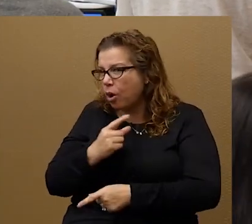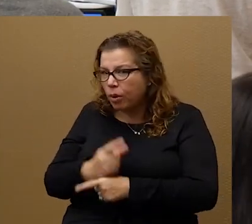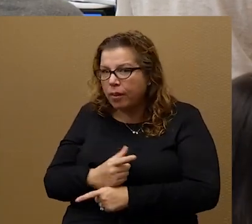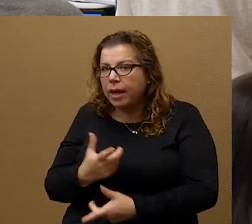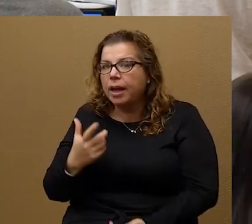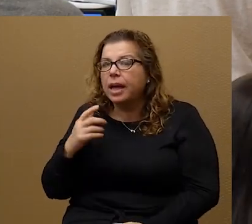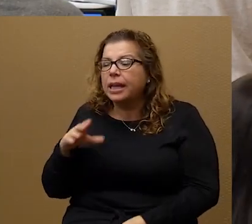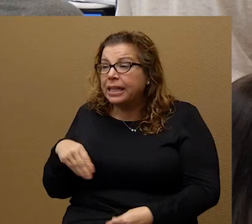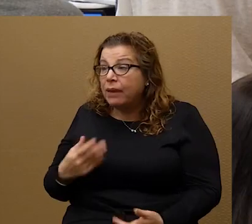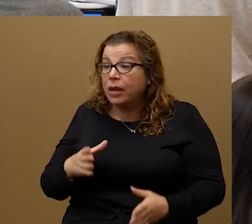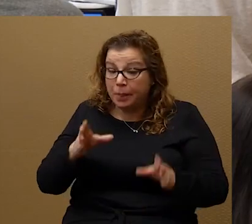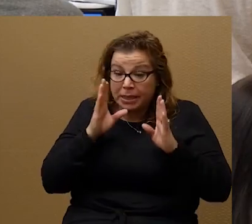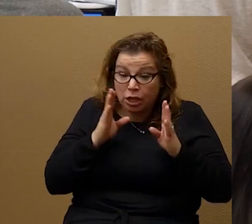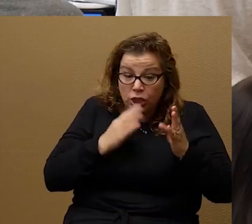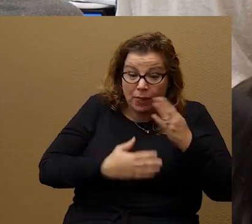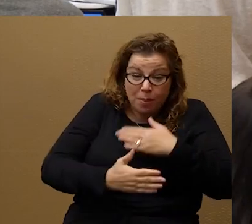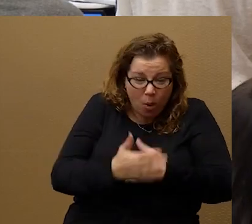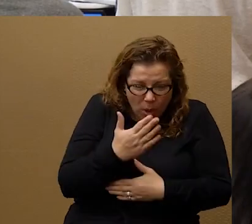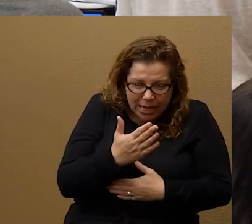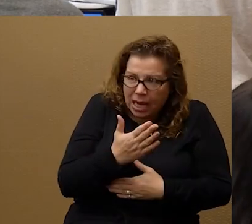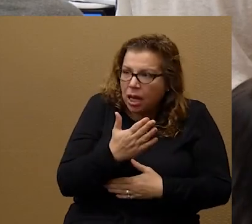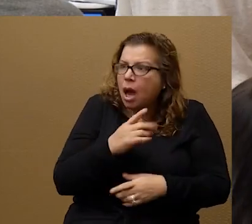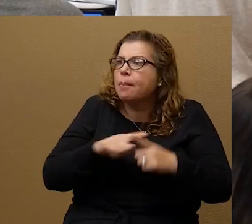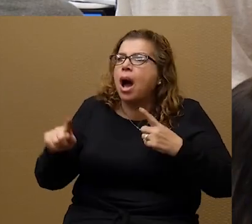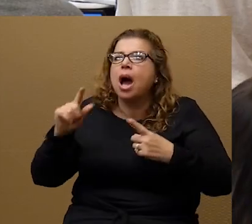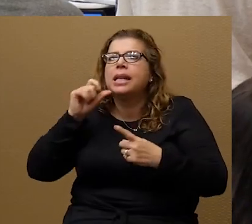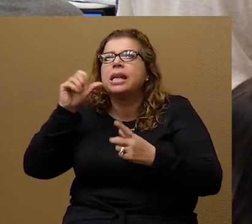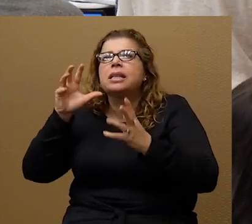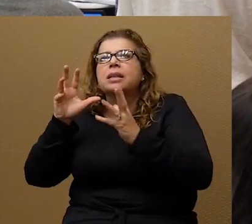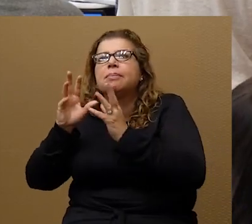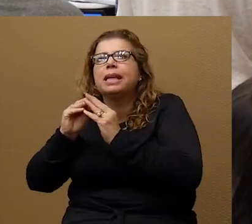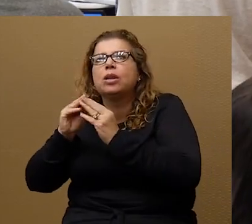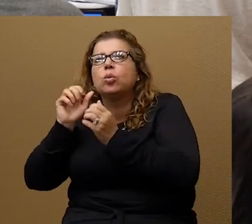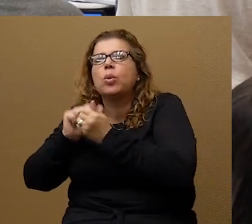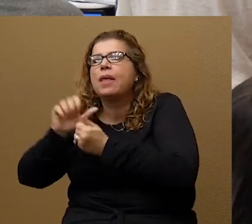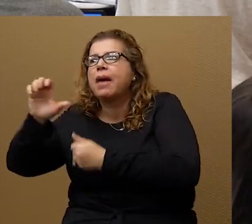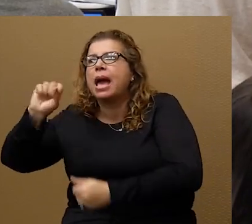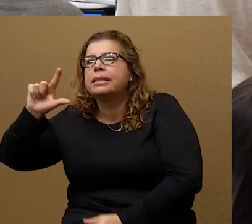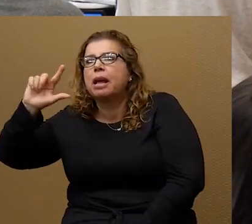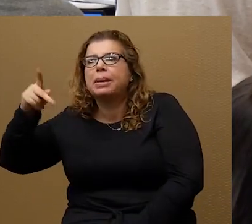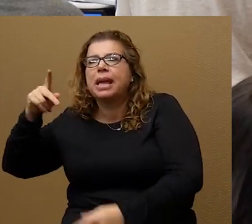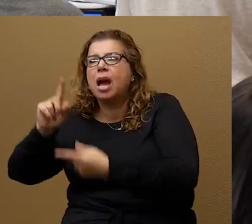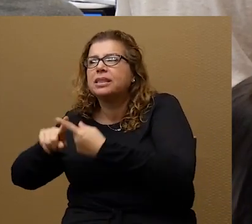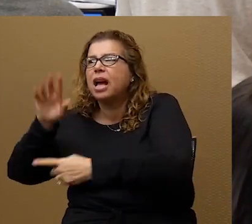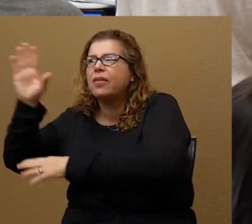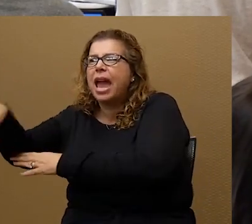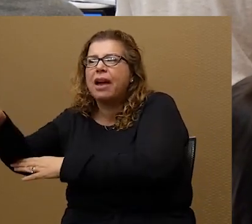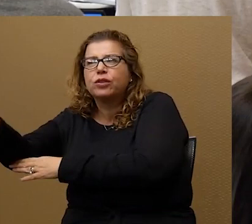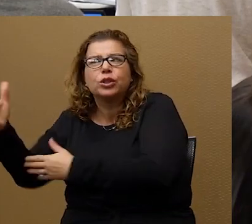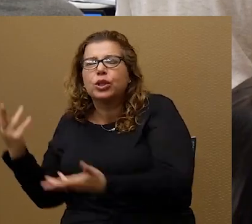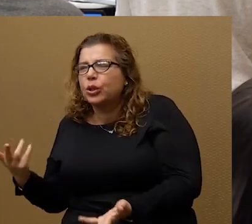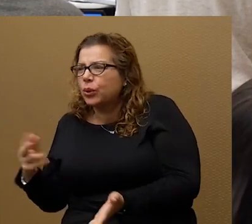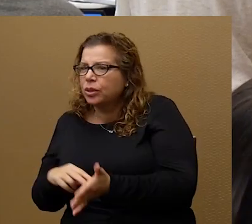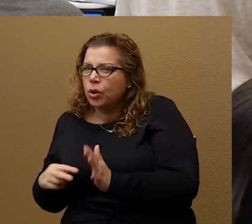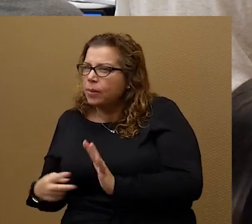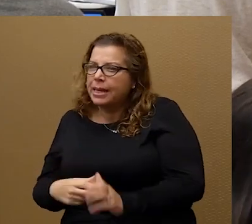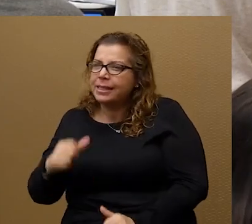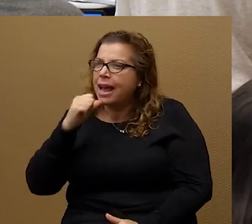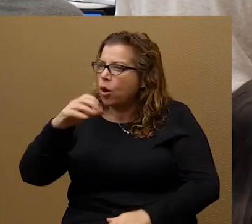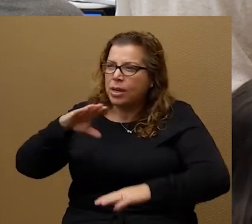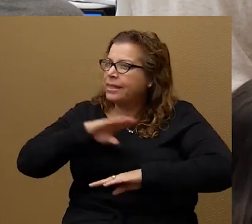another time is just not working. In that moment, that student still wants the attention, and we just don't have a good way to satisfy his need